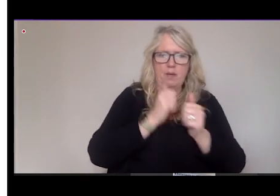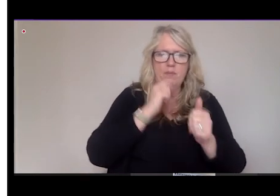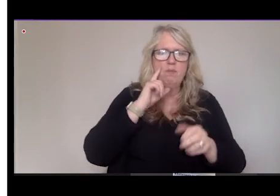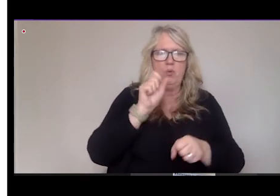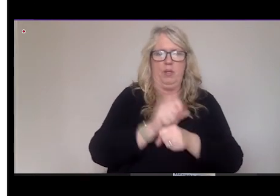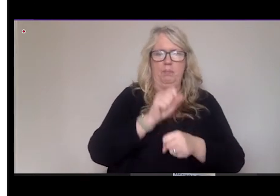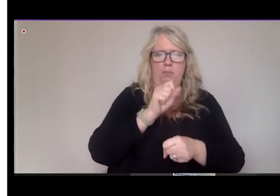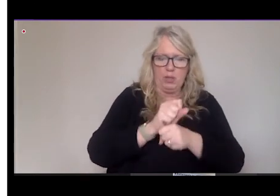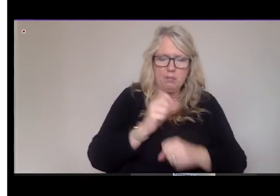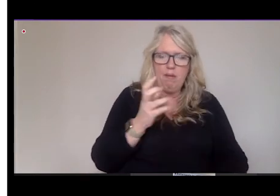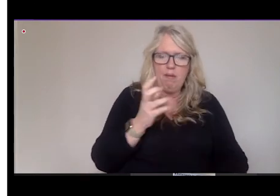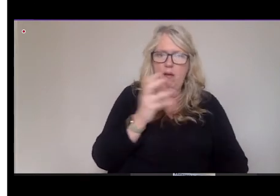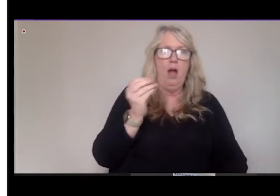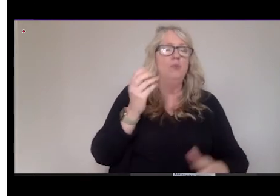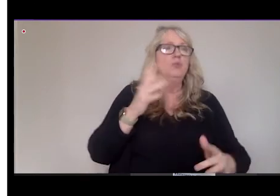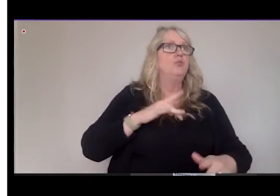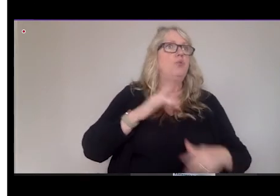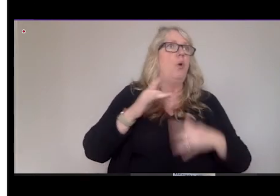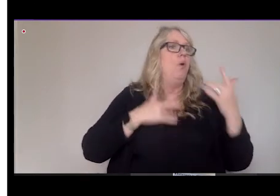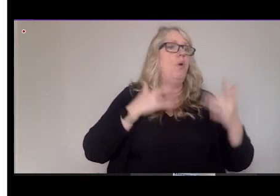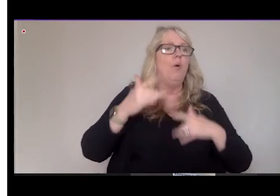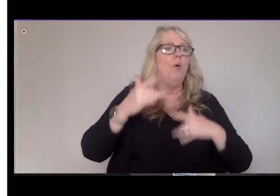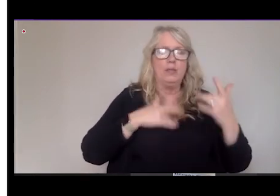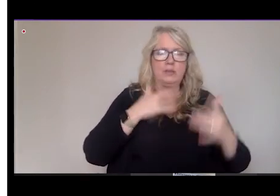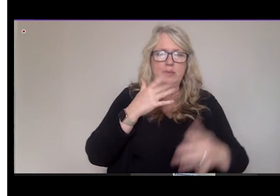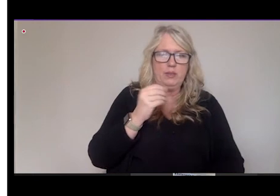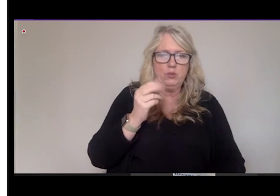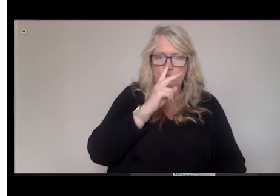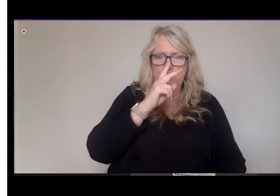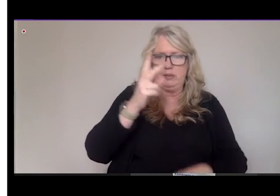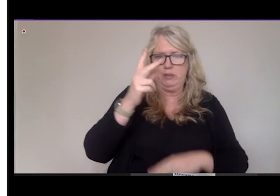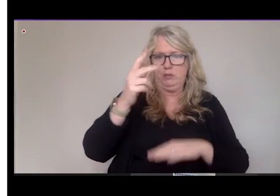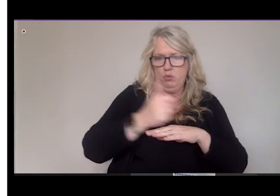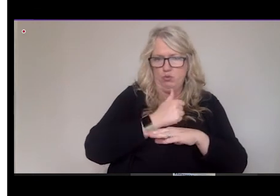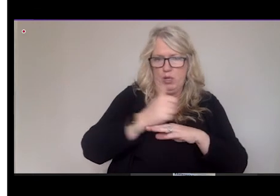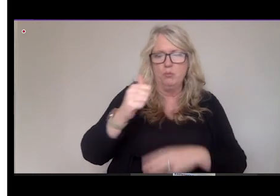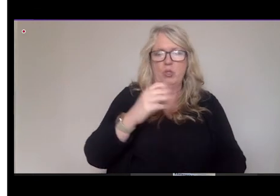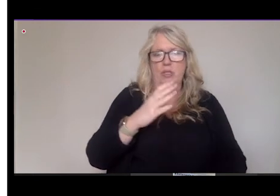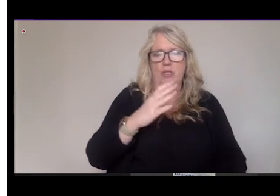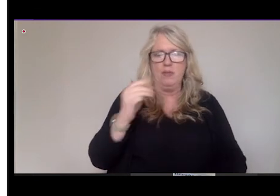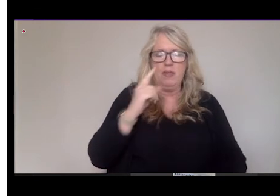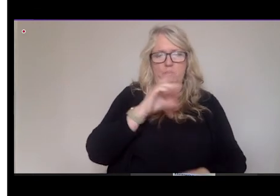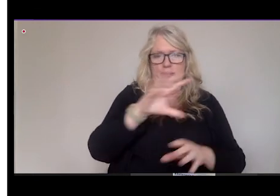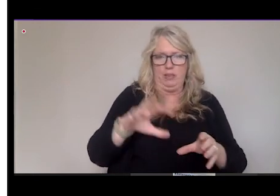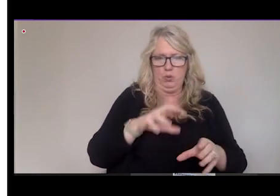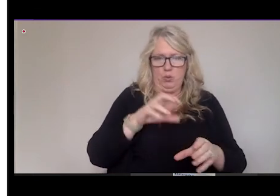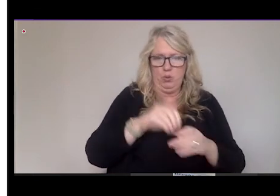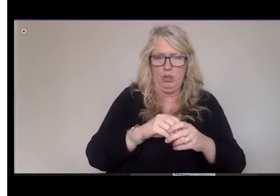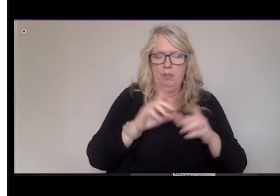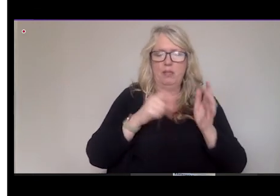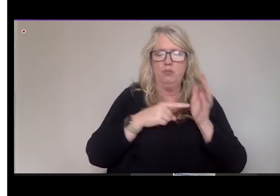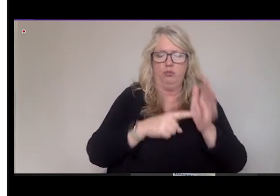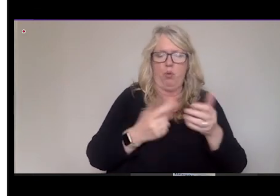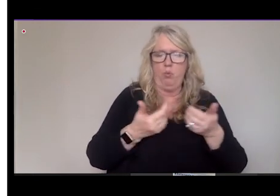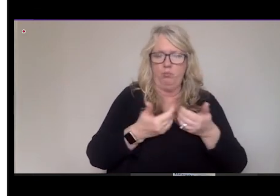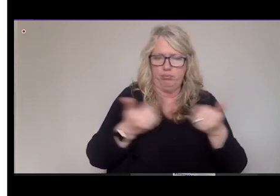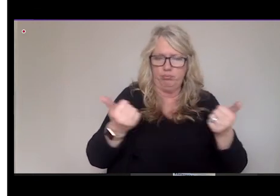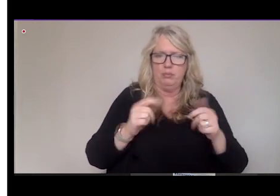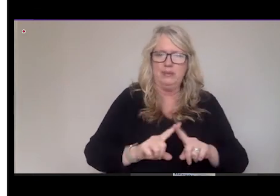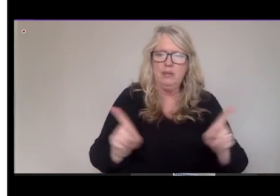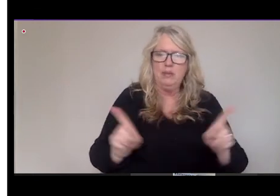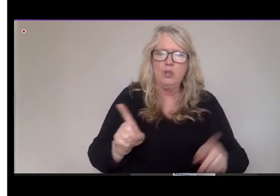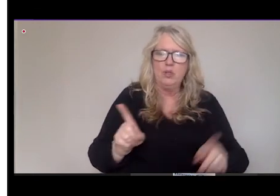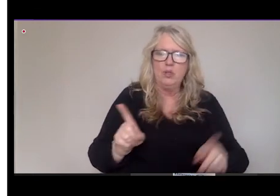to competitive integrated employment. And I was so excited to see that transportation was included, and